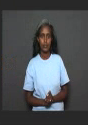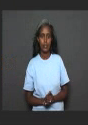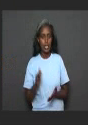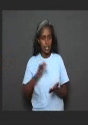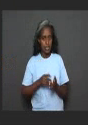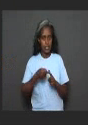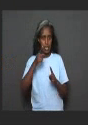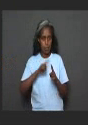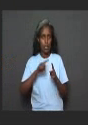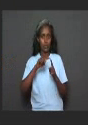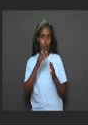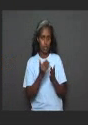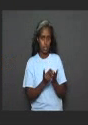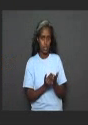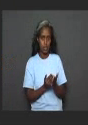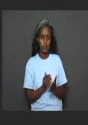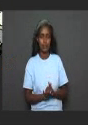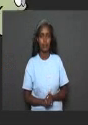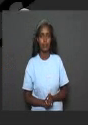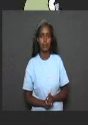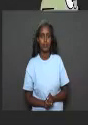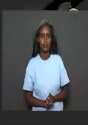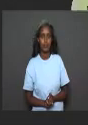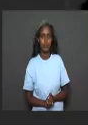Let's get back to our lesson.